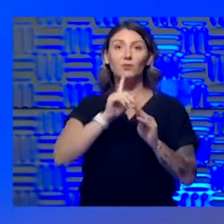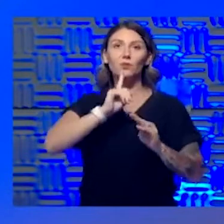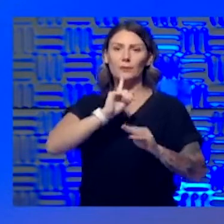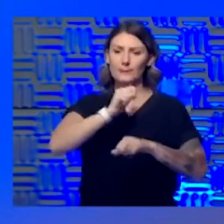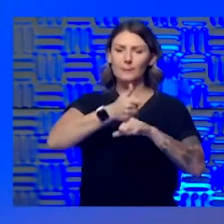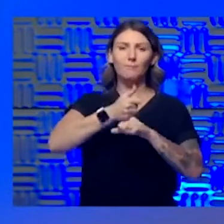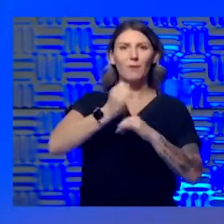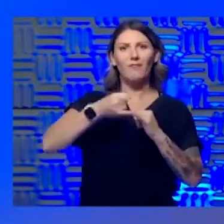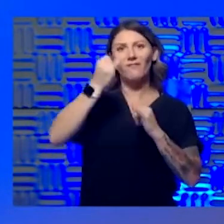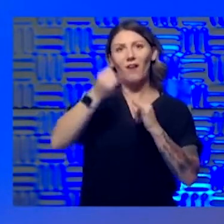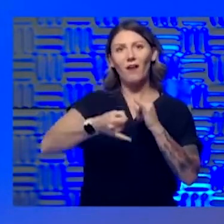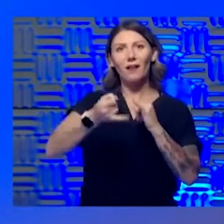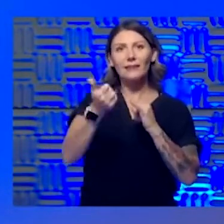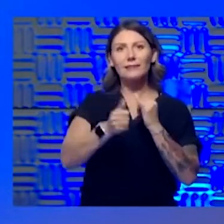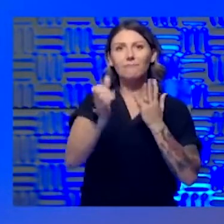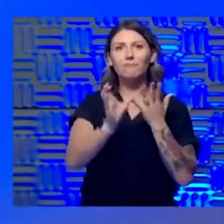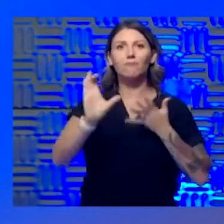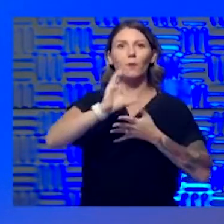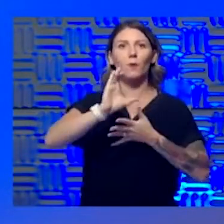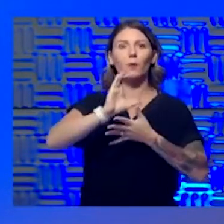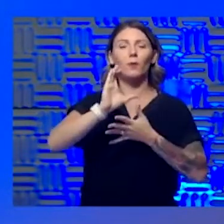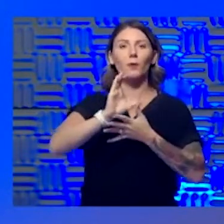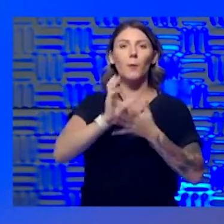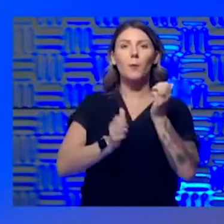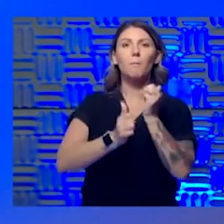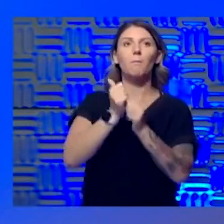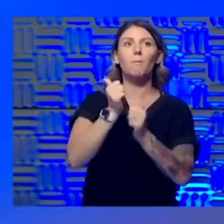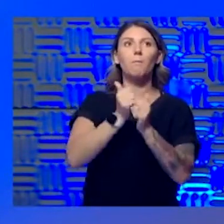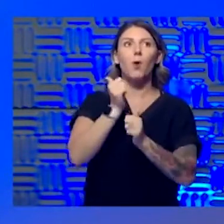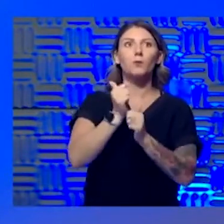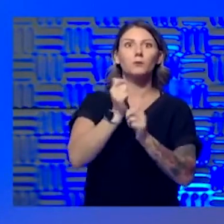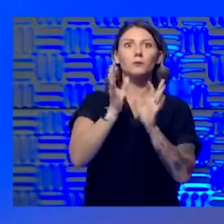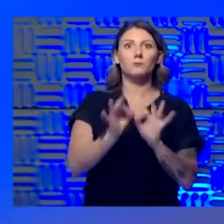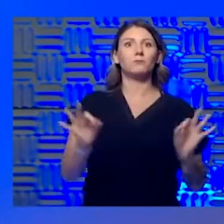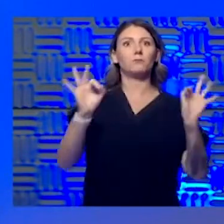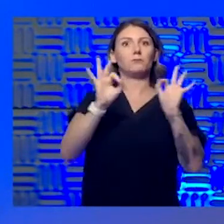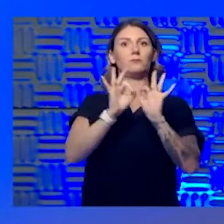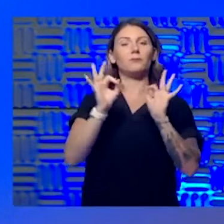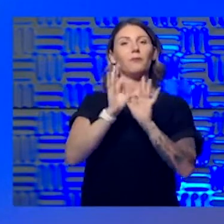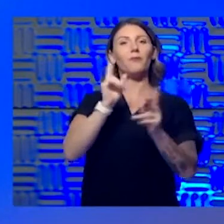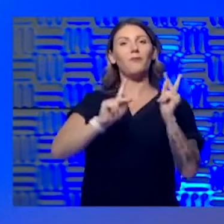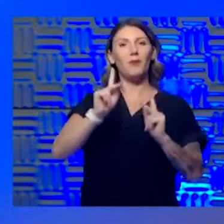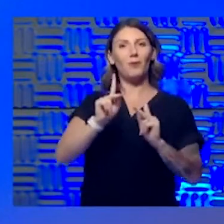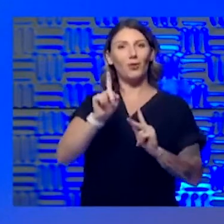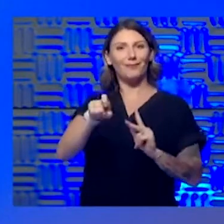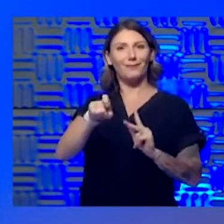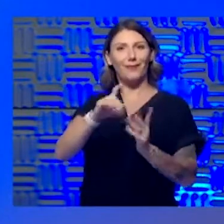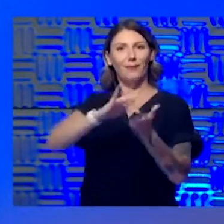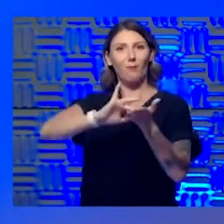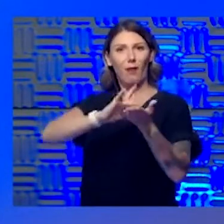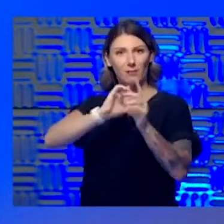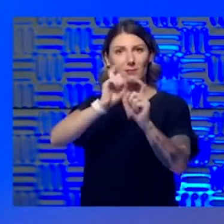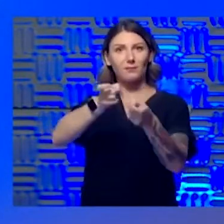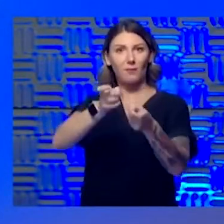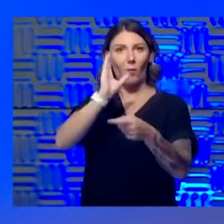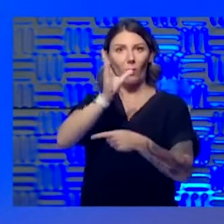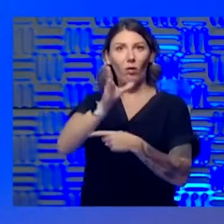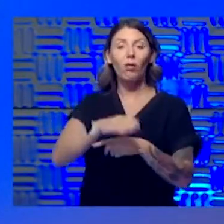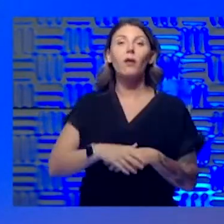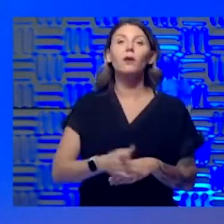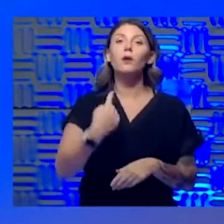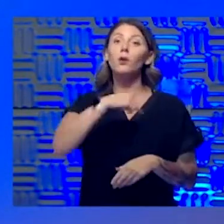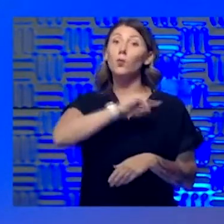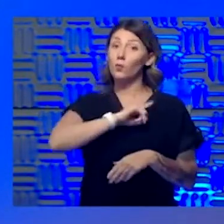really include the most amount of people that really need this drug so that we can give it to them. So we are working on that. We have